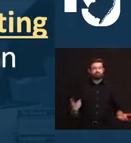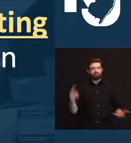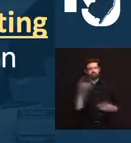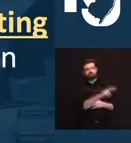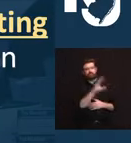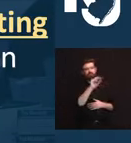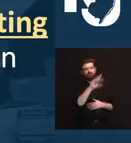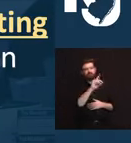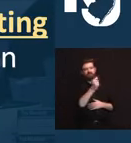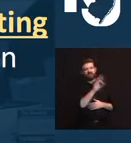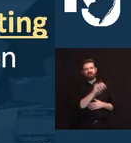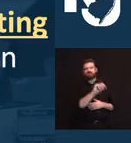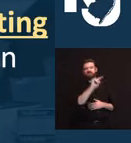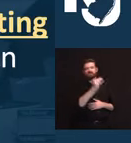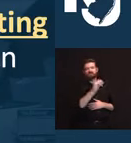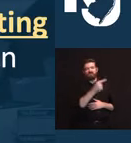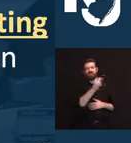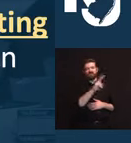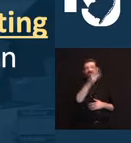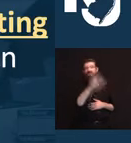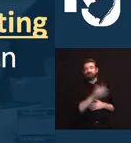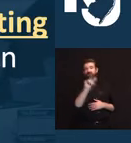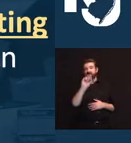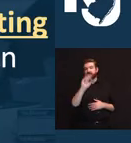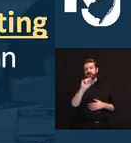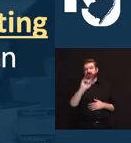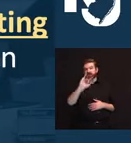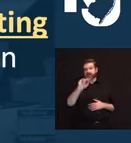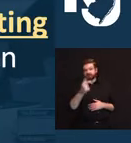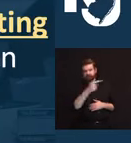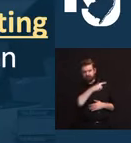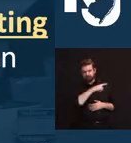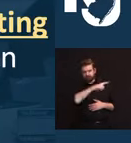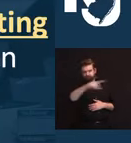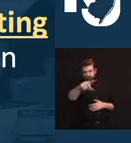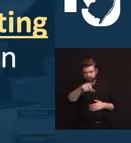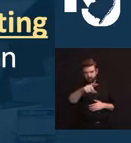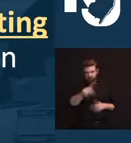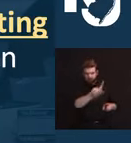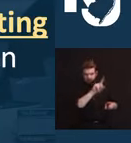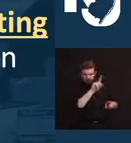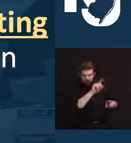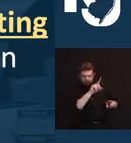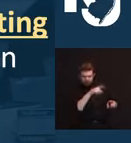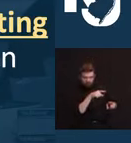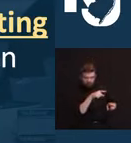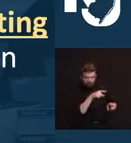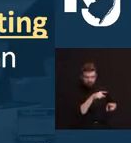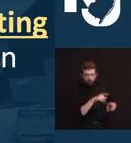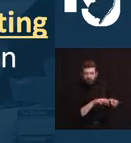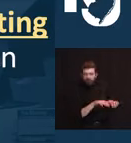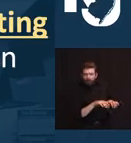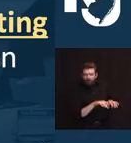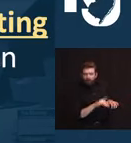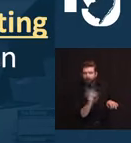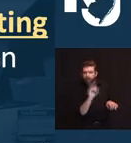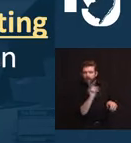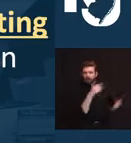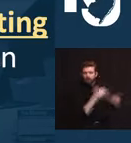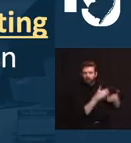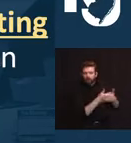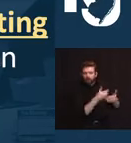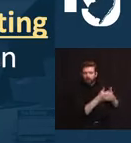covid19.nj.gov/testing, and using the new test site finder. Then, when you find a place that's convenient, go out and get tested.